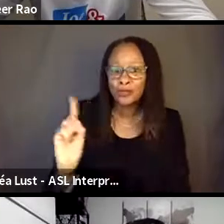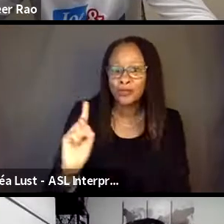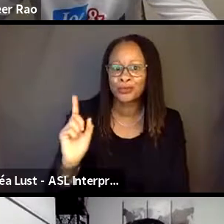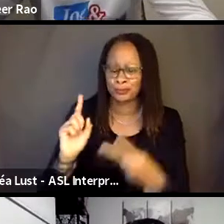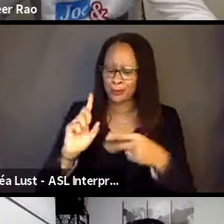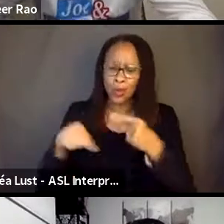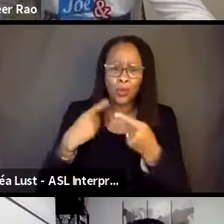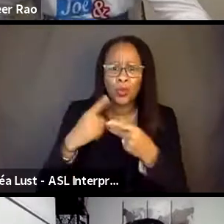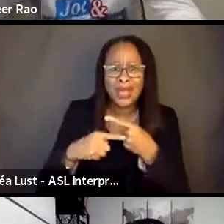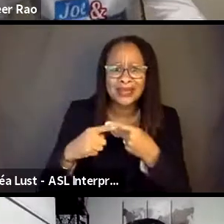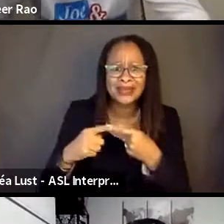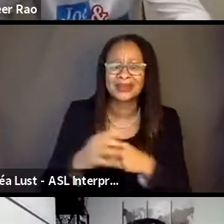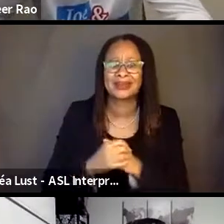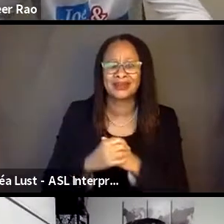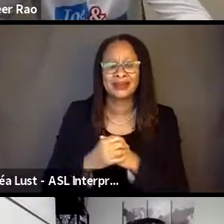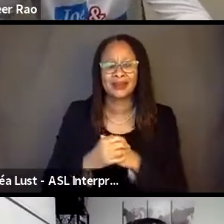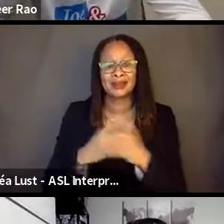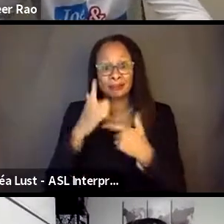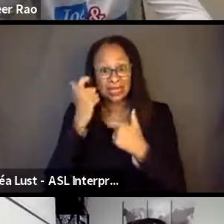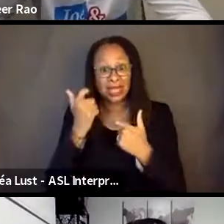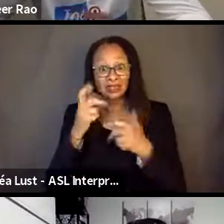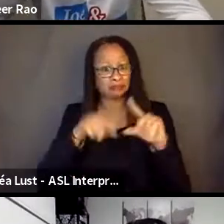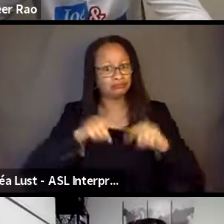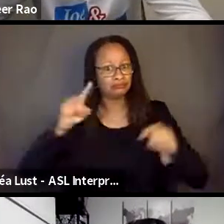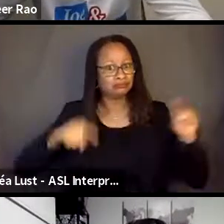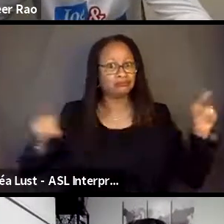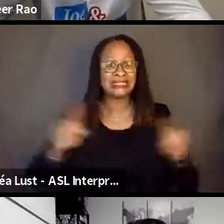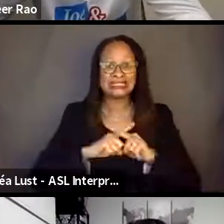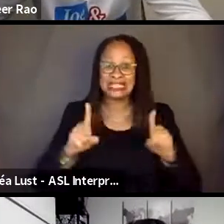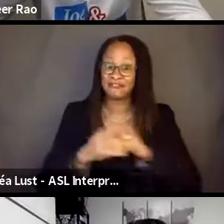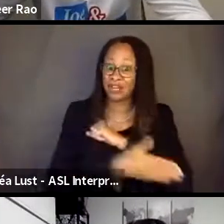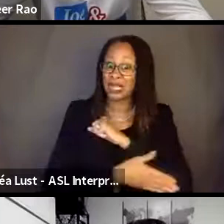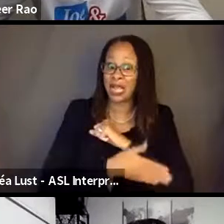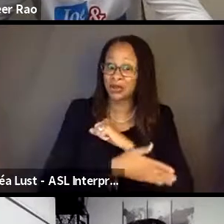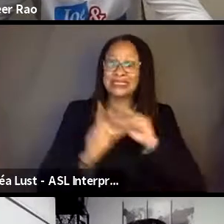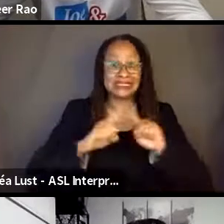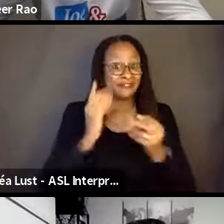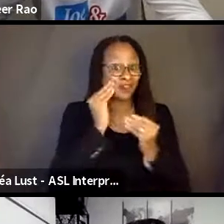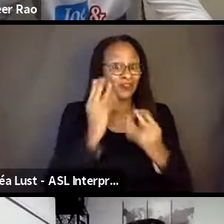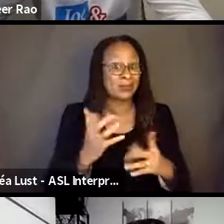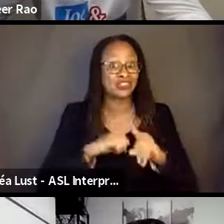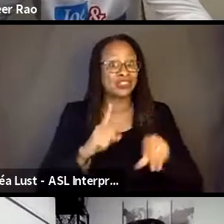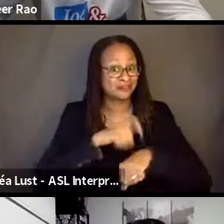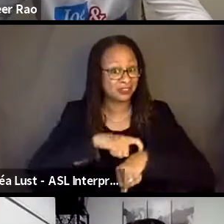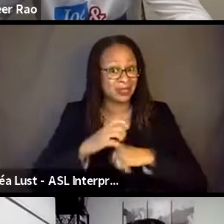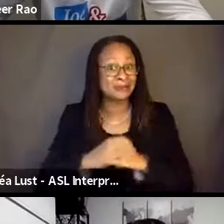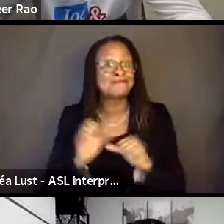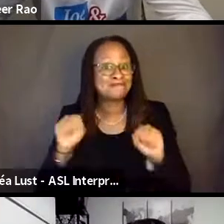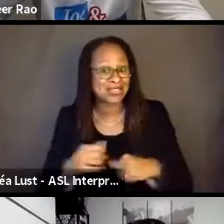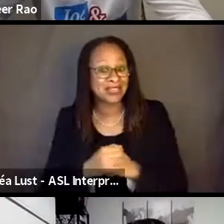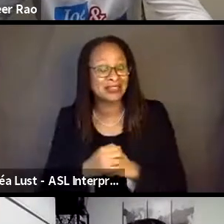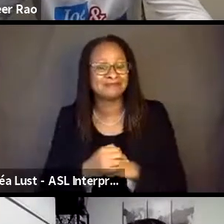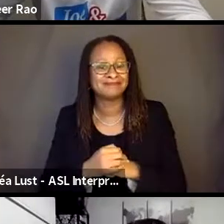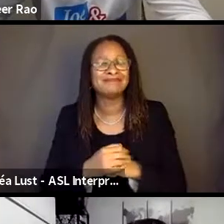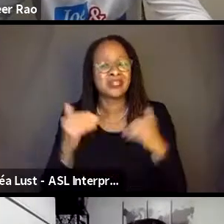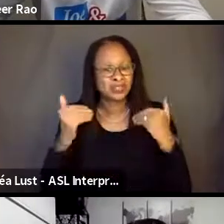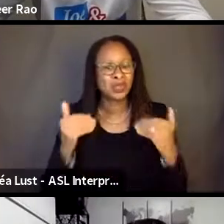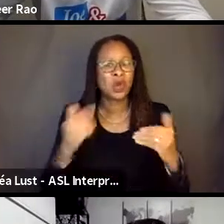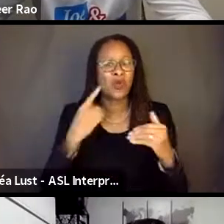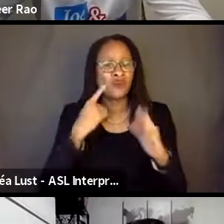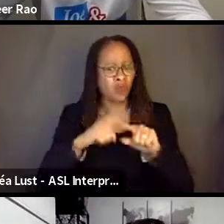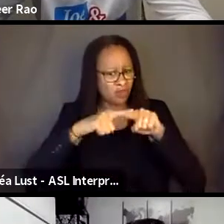and when to vote, because it varies from county to county. It can. So go for